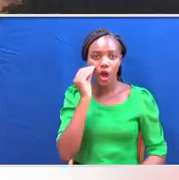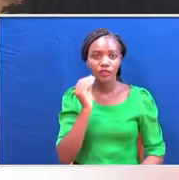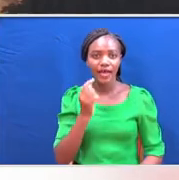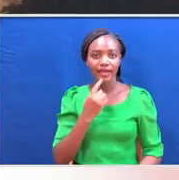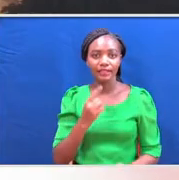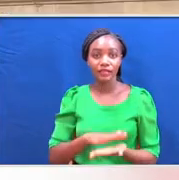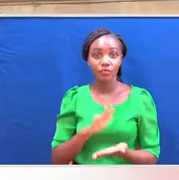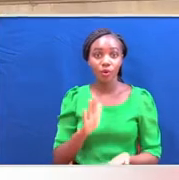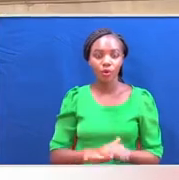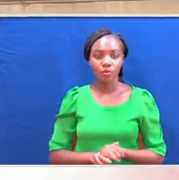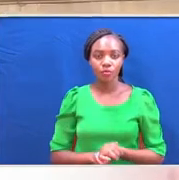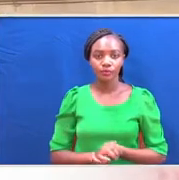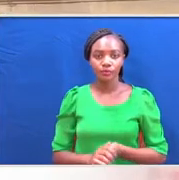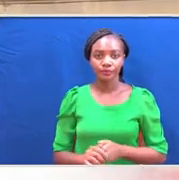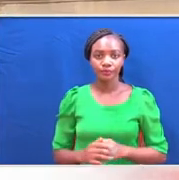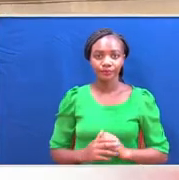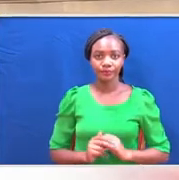the details.